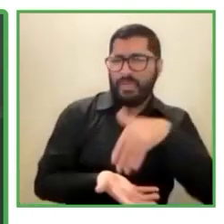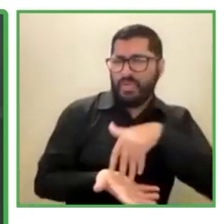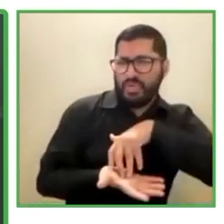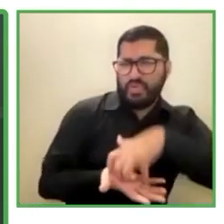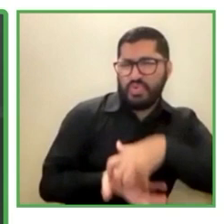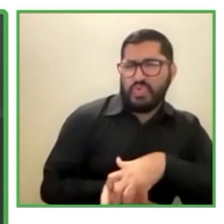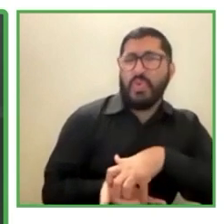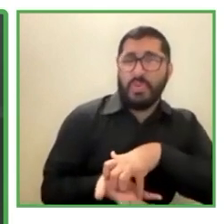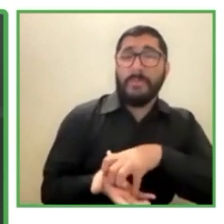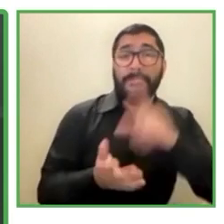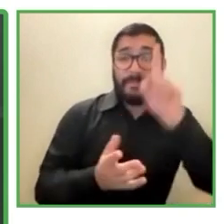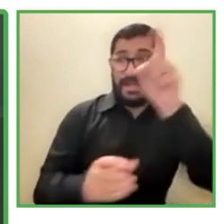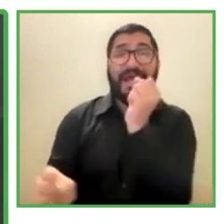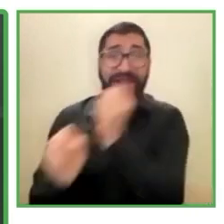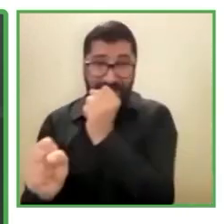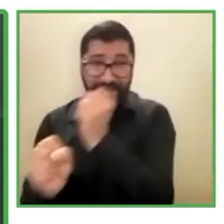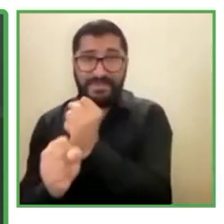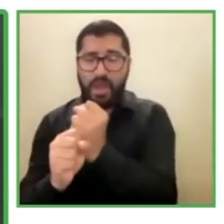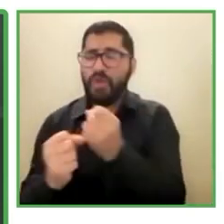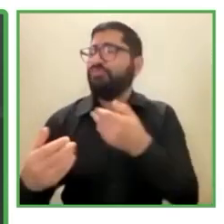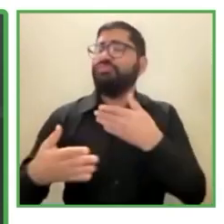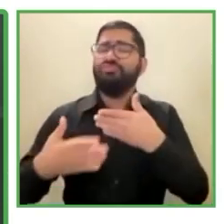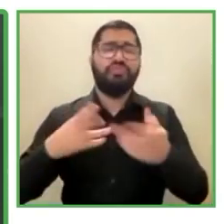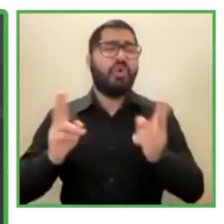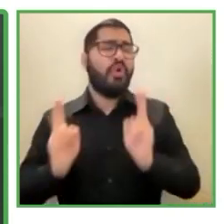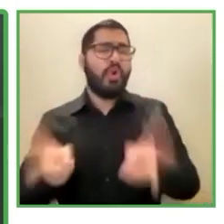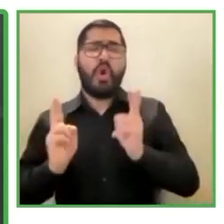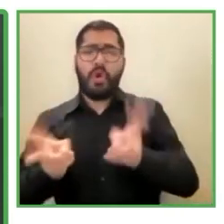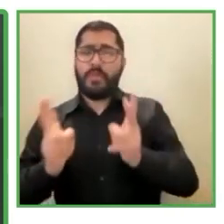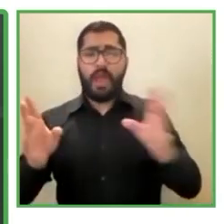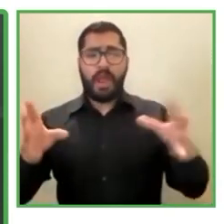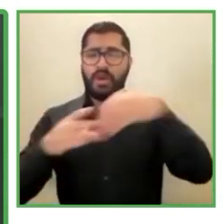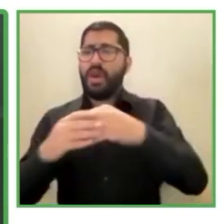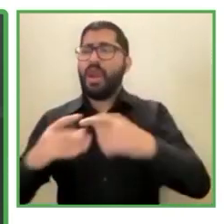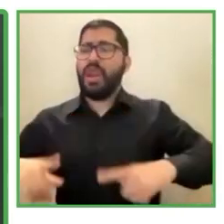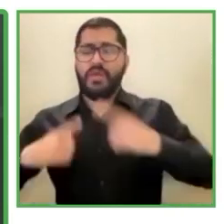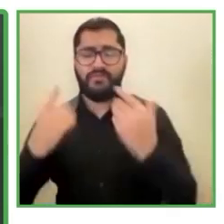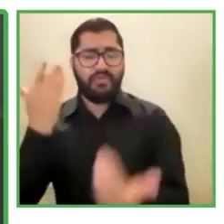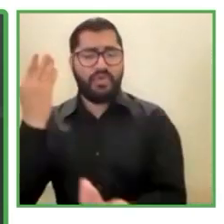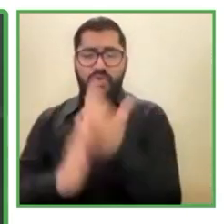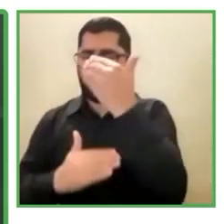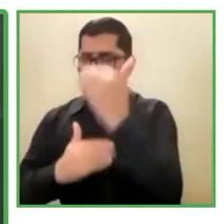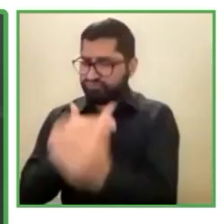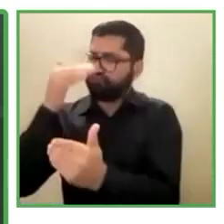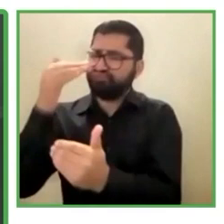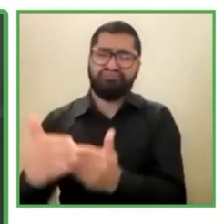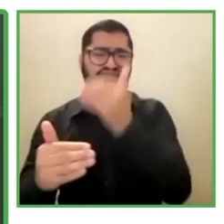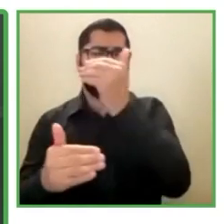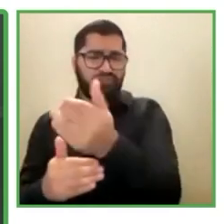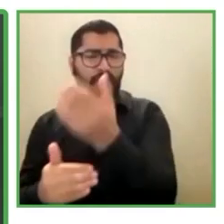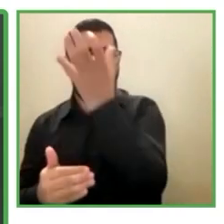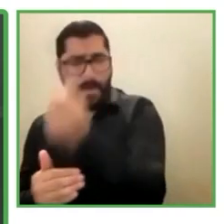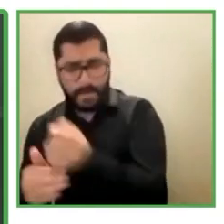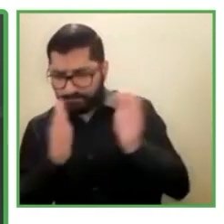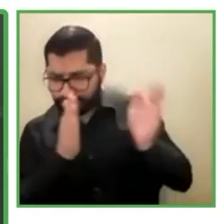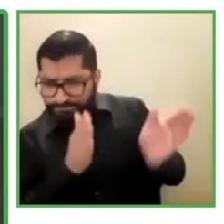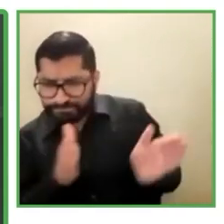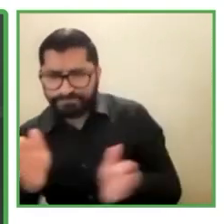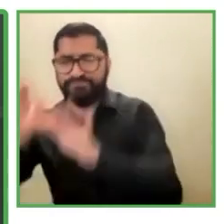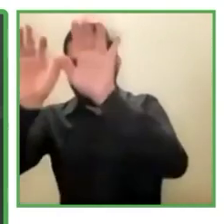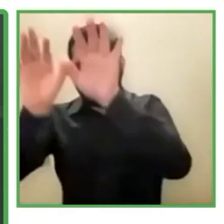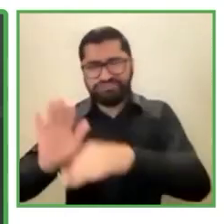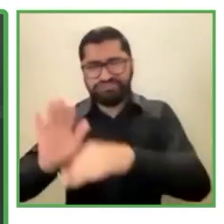the traditional employments, and also for the newer ones that are driven